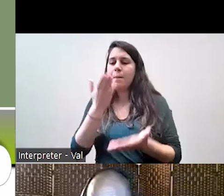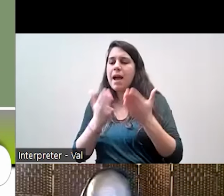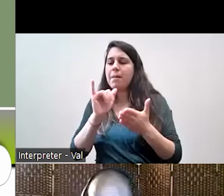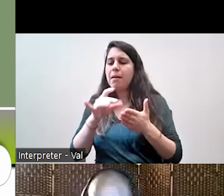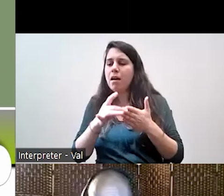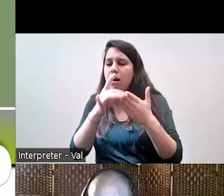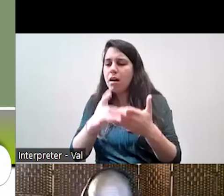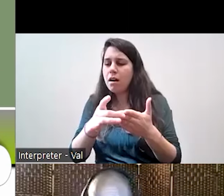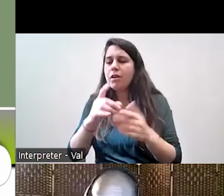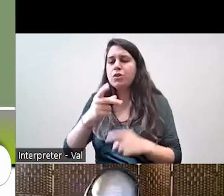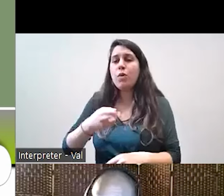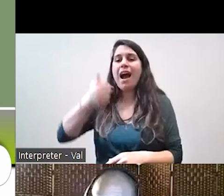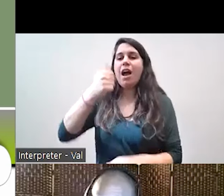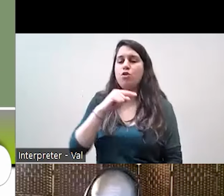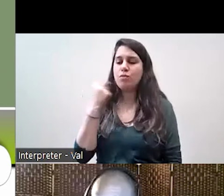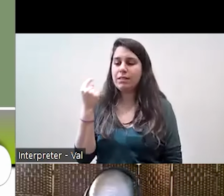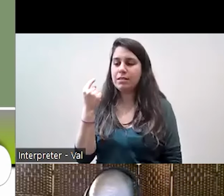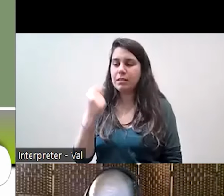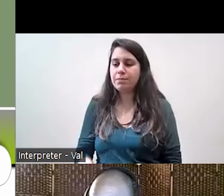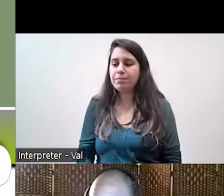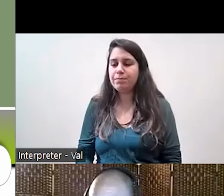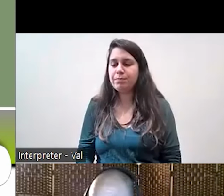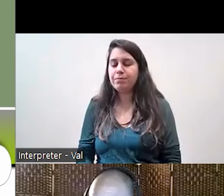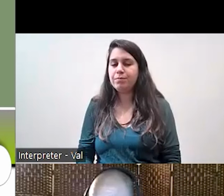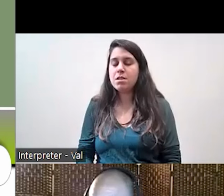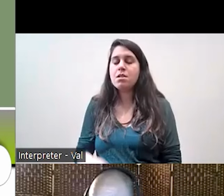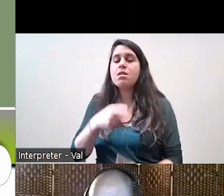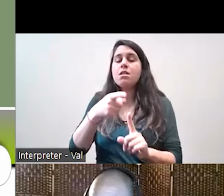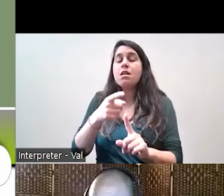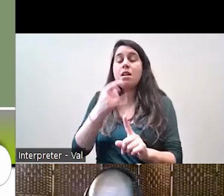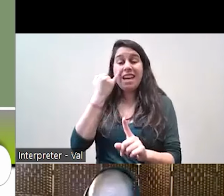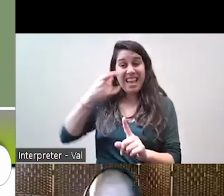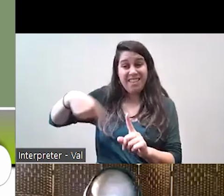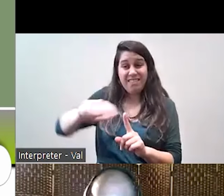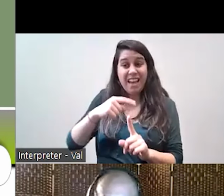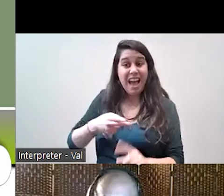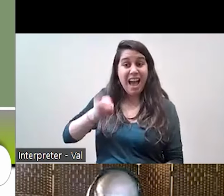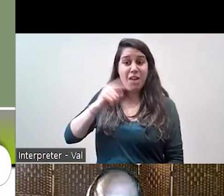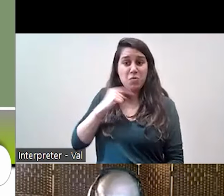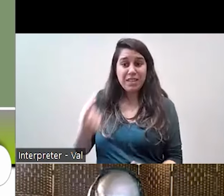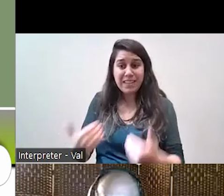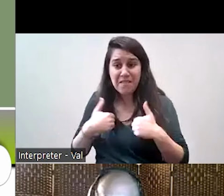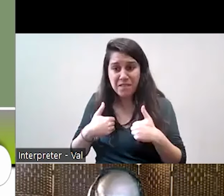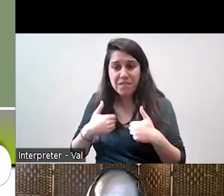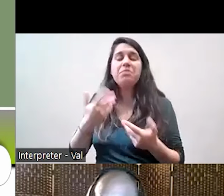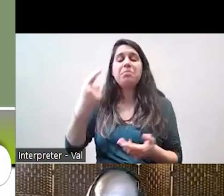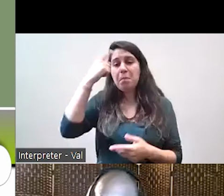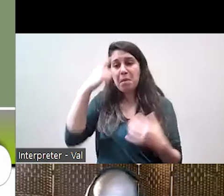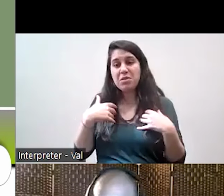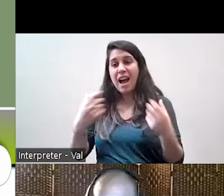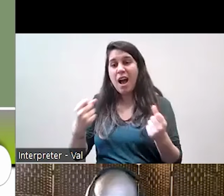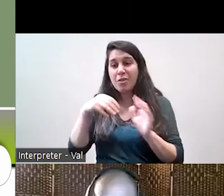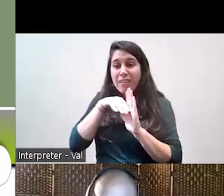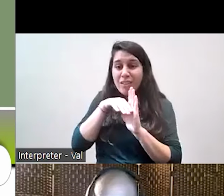higher risk. Then once they are at that higher risk, perhaps their mental health deteriorates, or they have